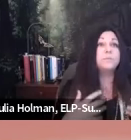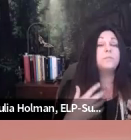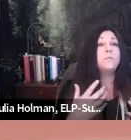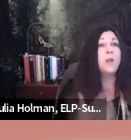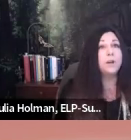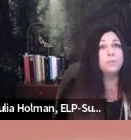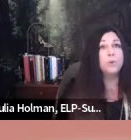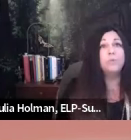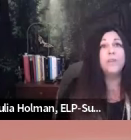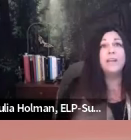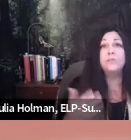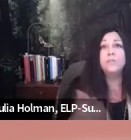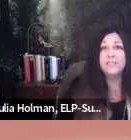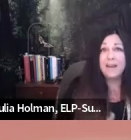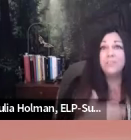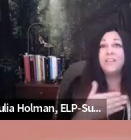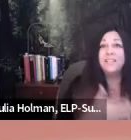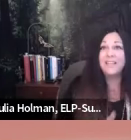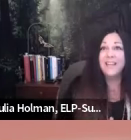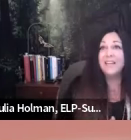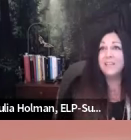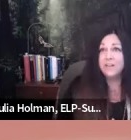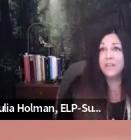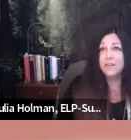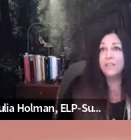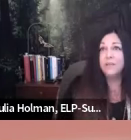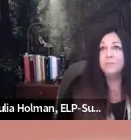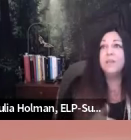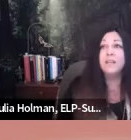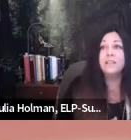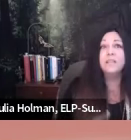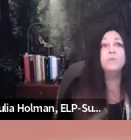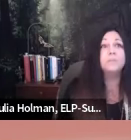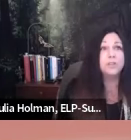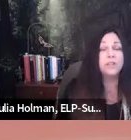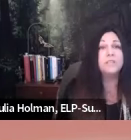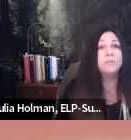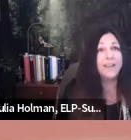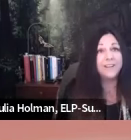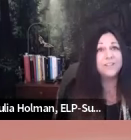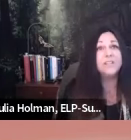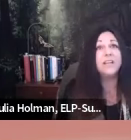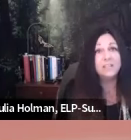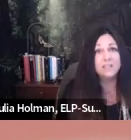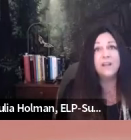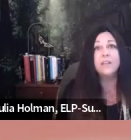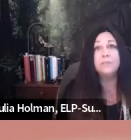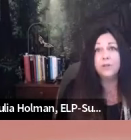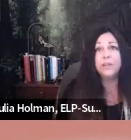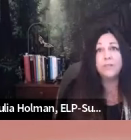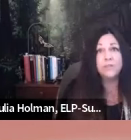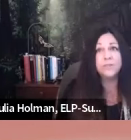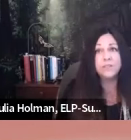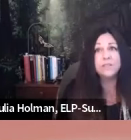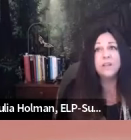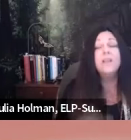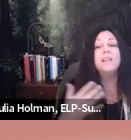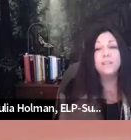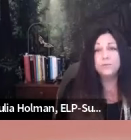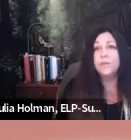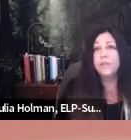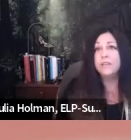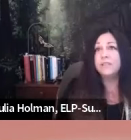So our support plan includes establishing a dedicated care team, connecting him with specialized providers, and identifying community